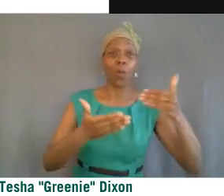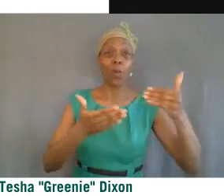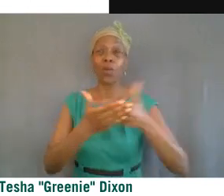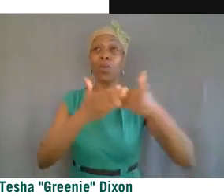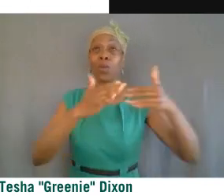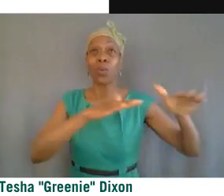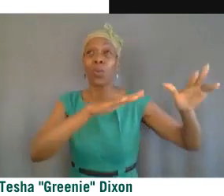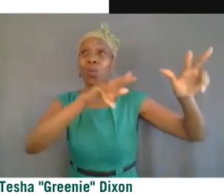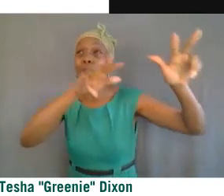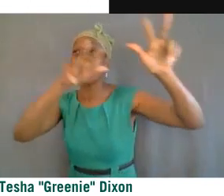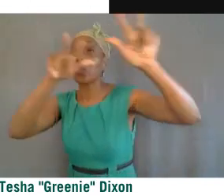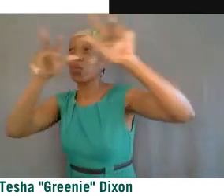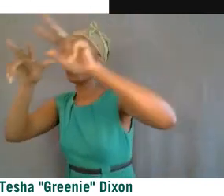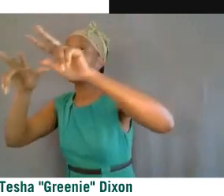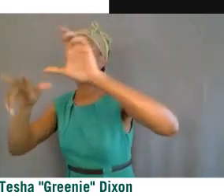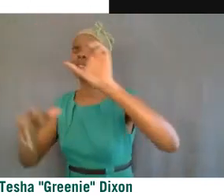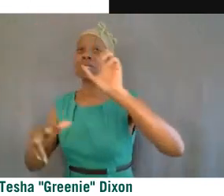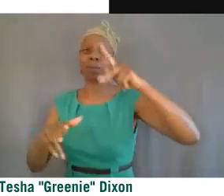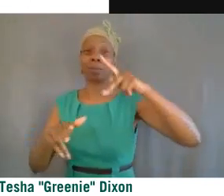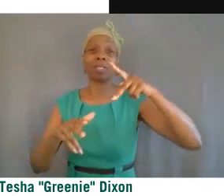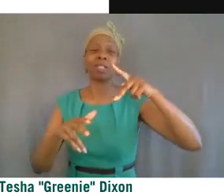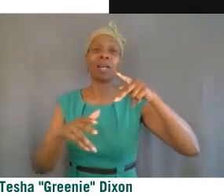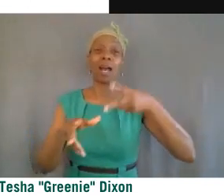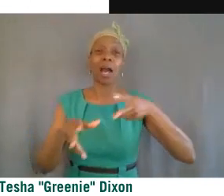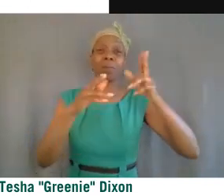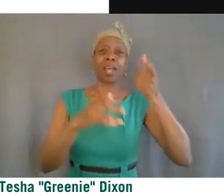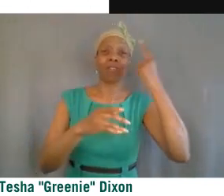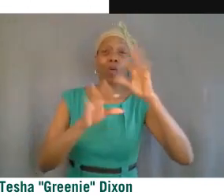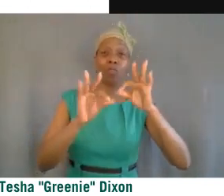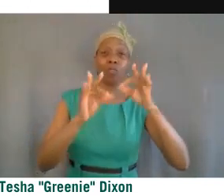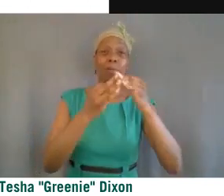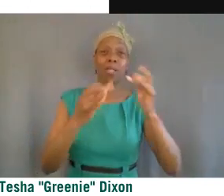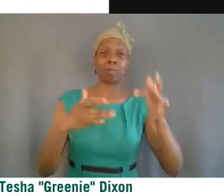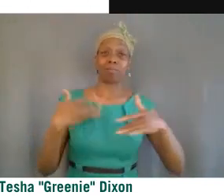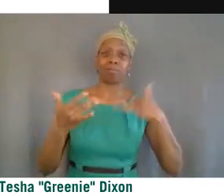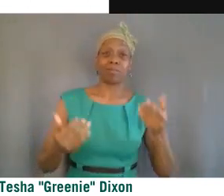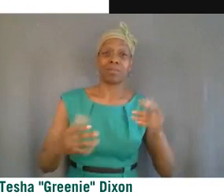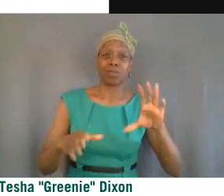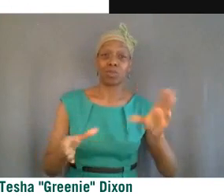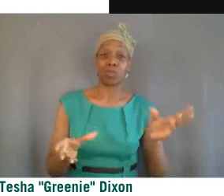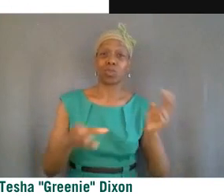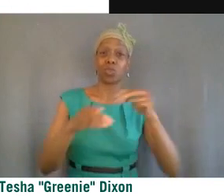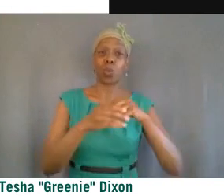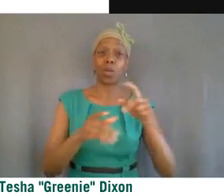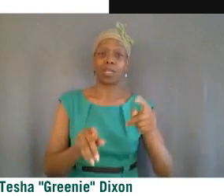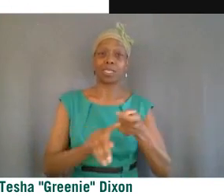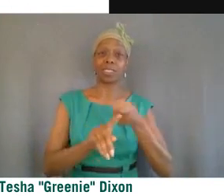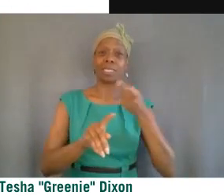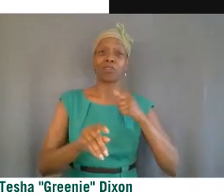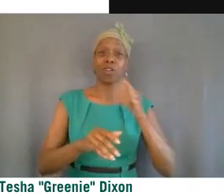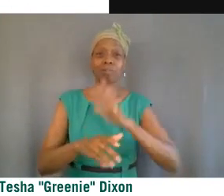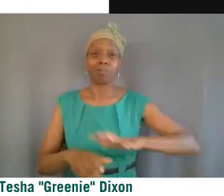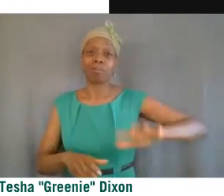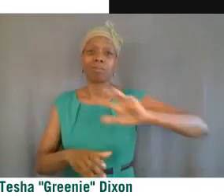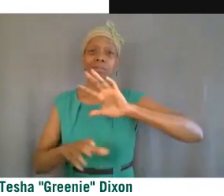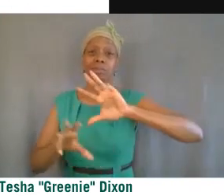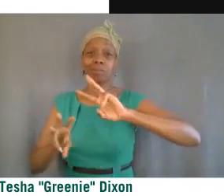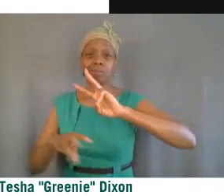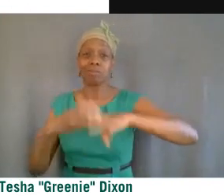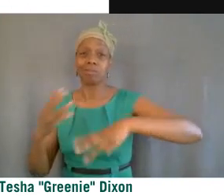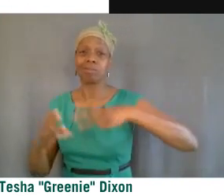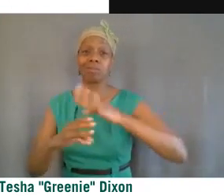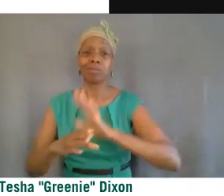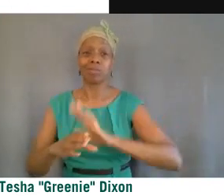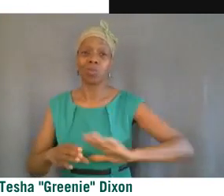really excited today to be joined by the team from Nationwide Children's Hospital. The purpose of this Town Hall series has really been